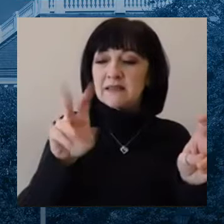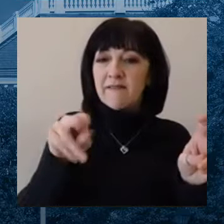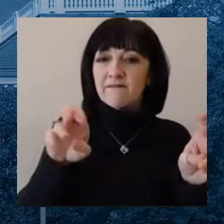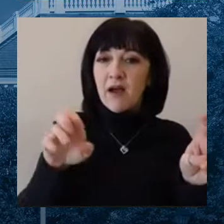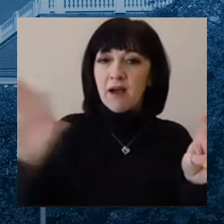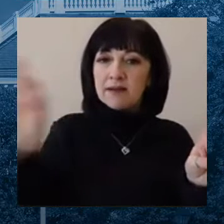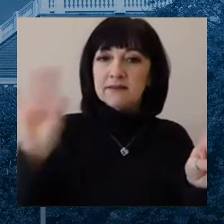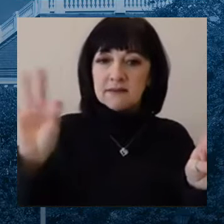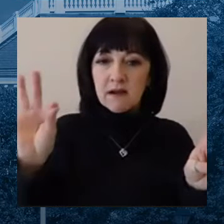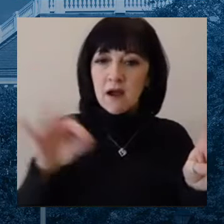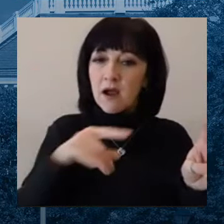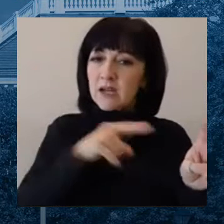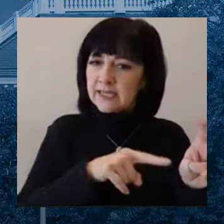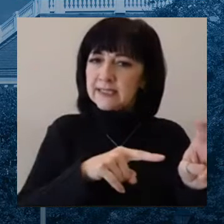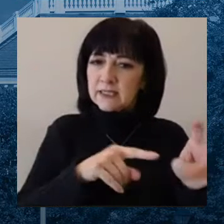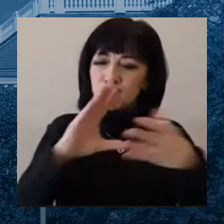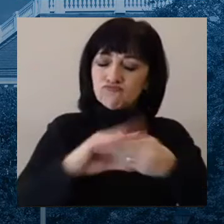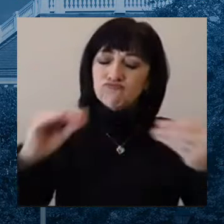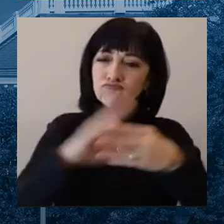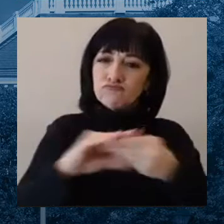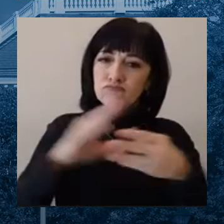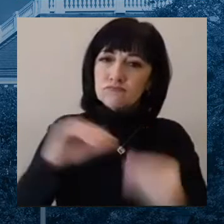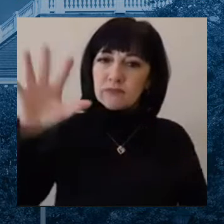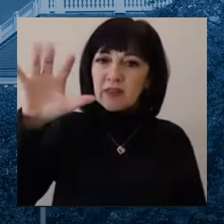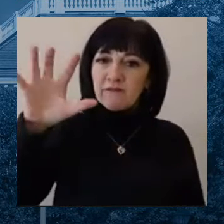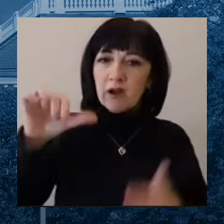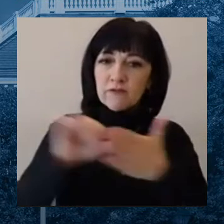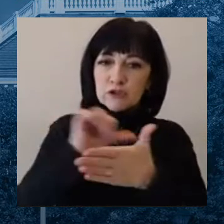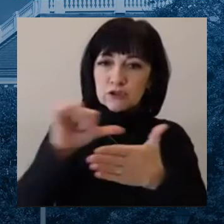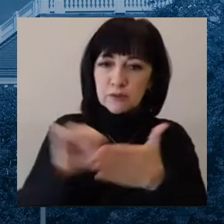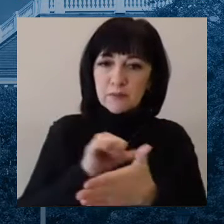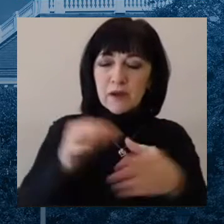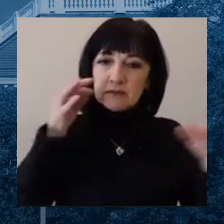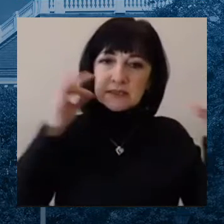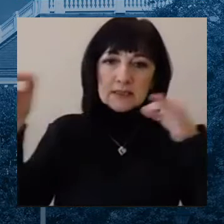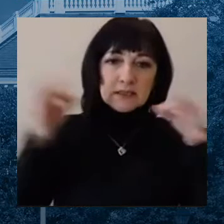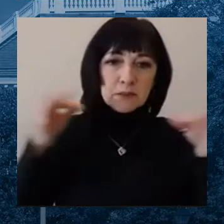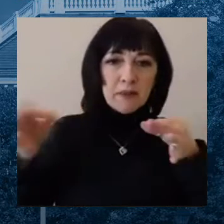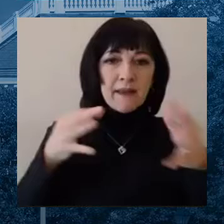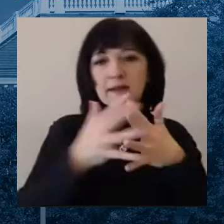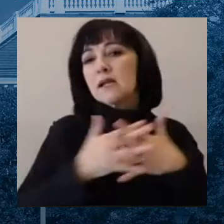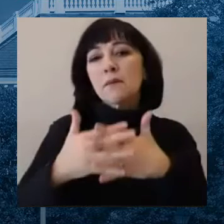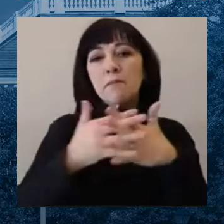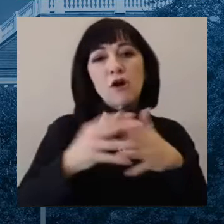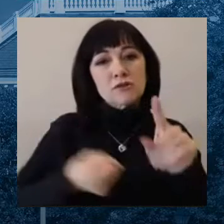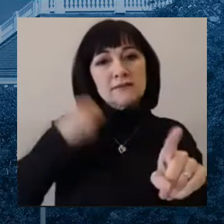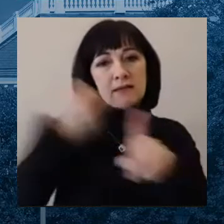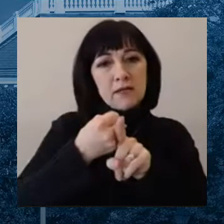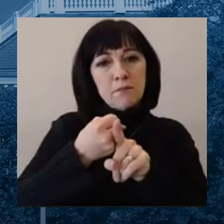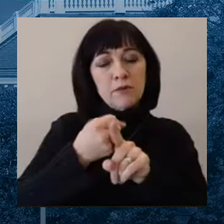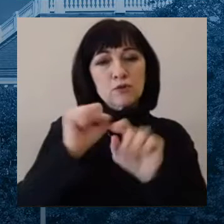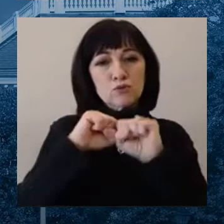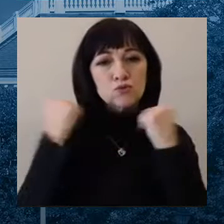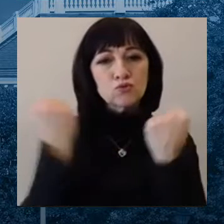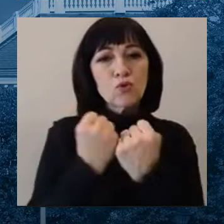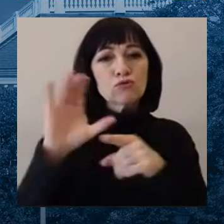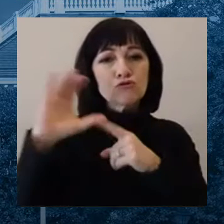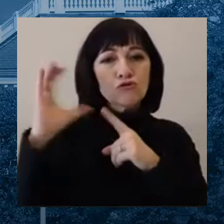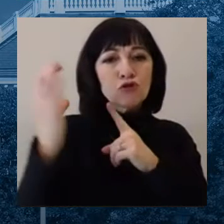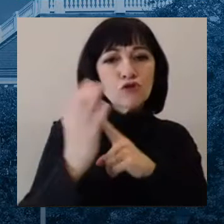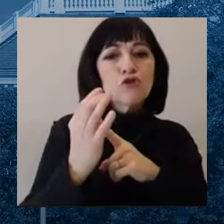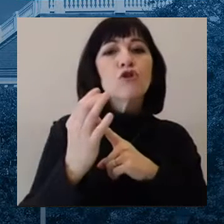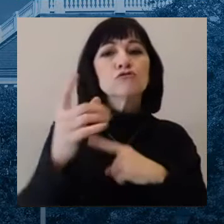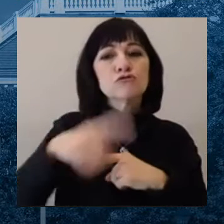pages the impact on America's social culture and history made by African-American sororities